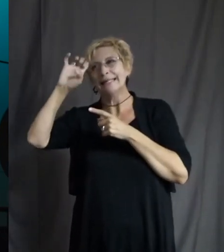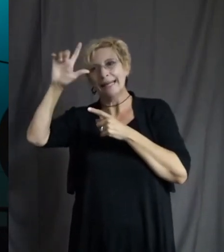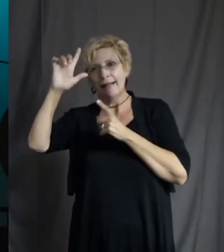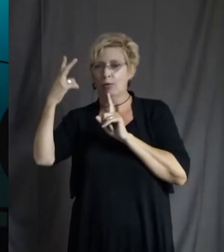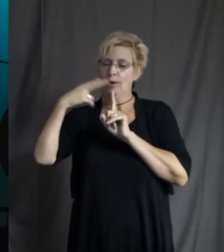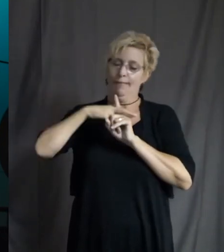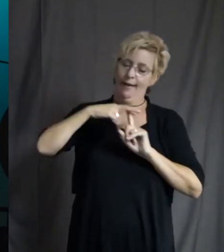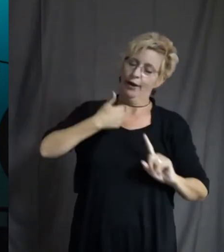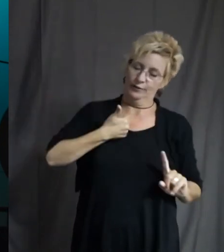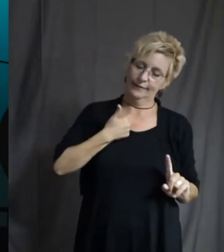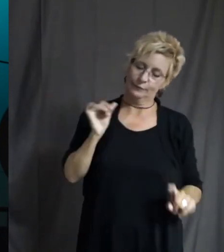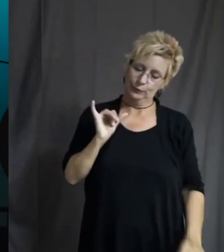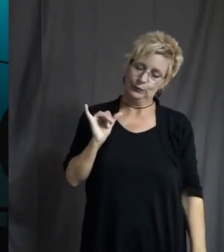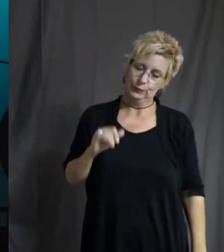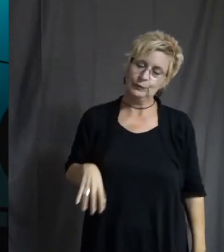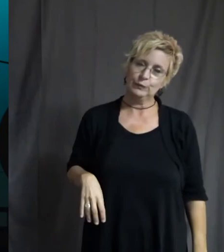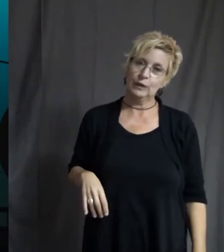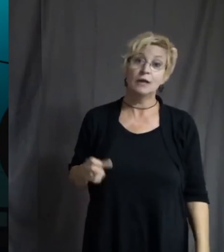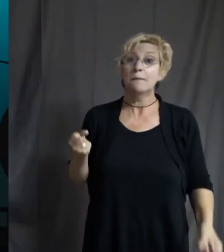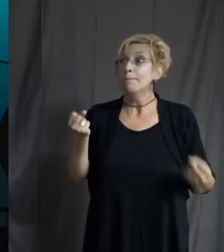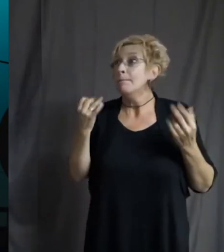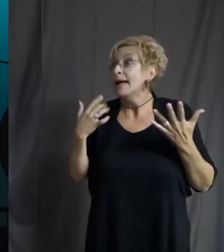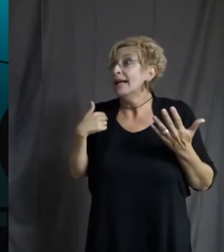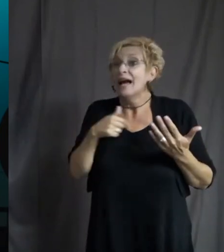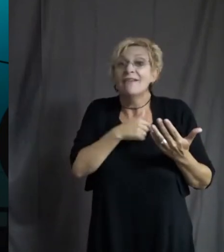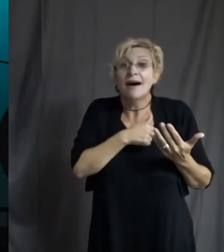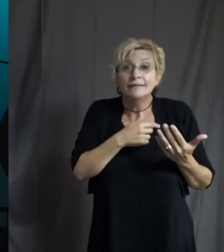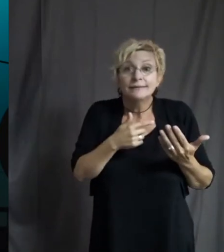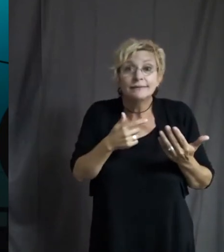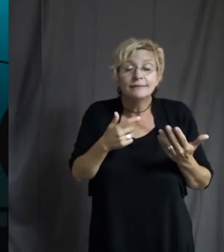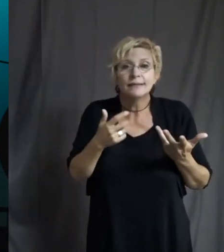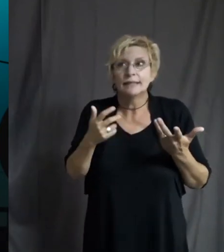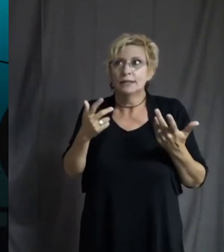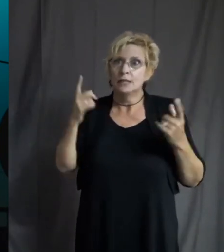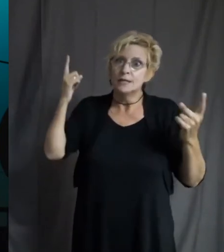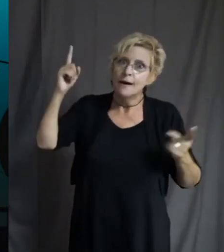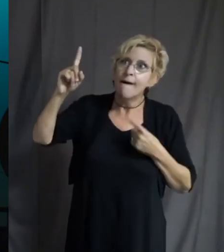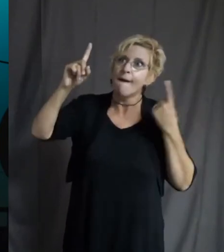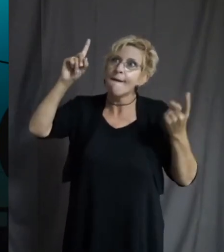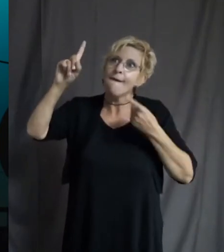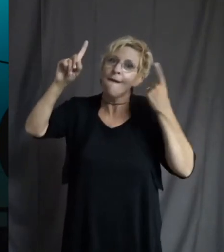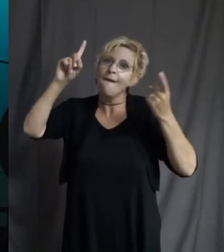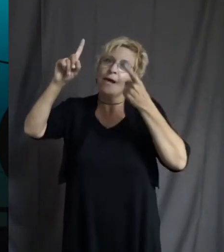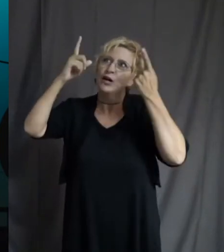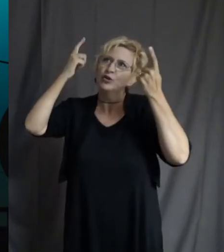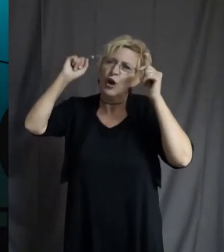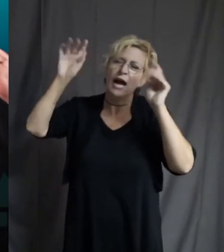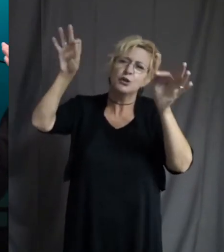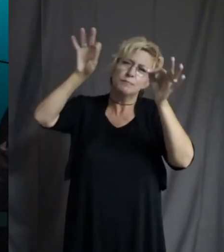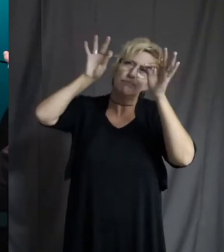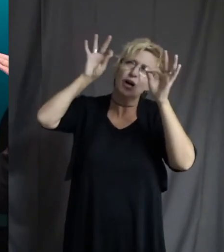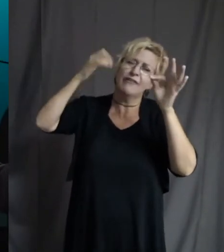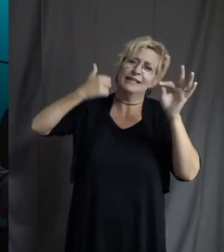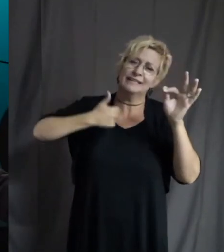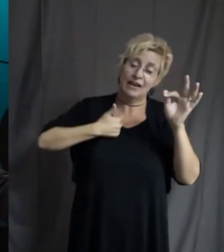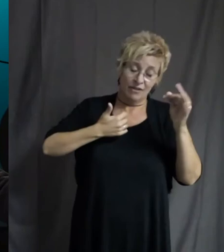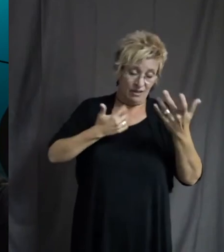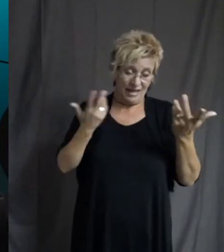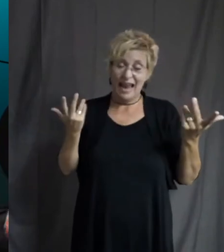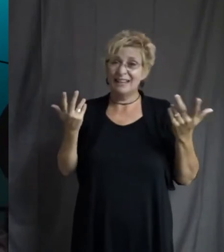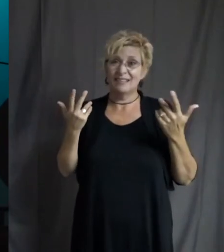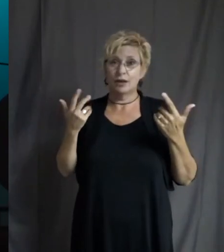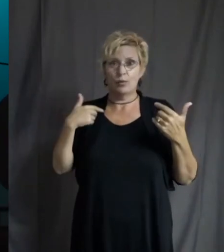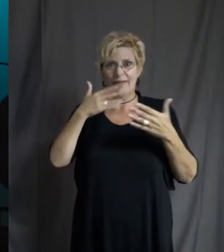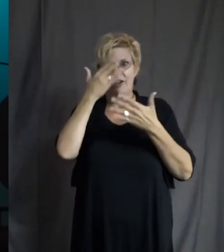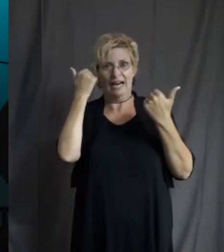well. So many of us striving to reach an ideal self, loving that self that isn't, that we